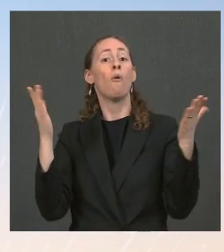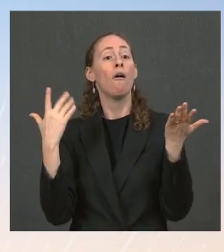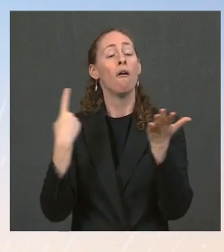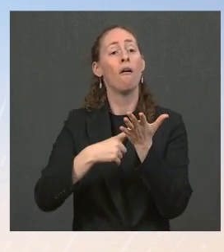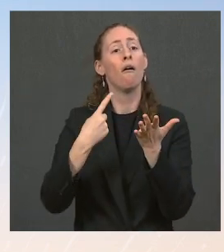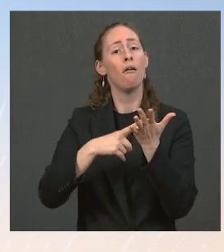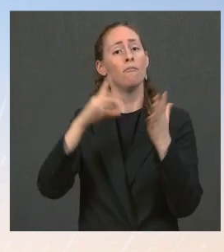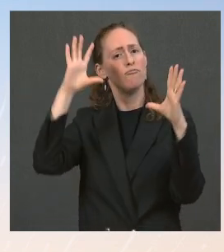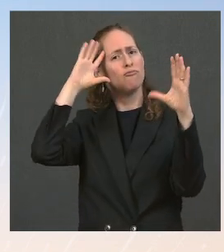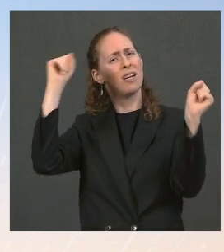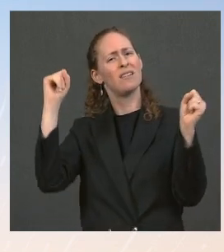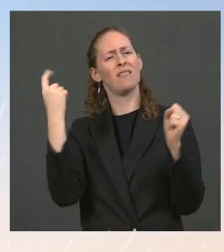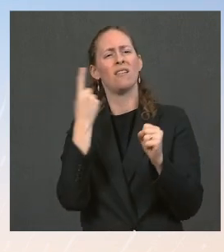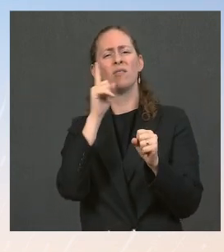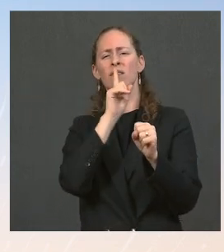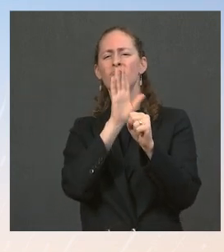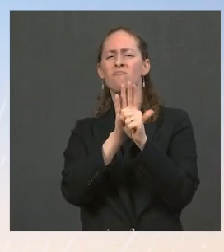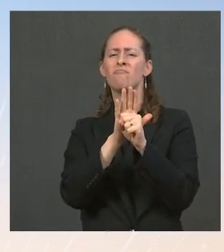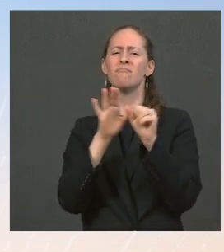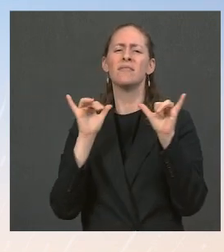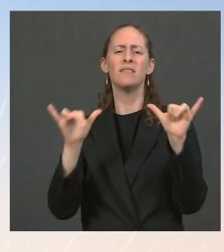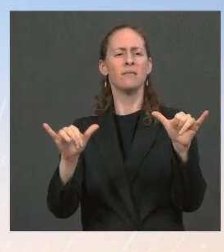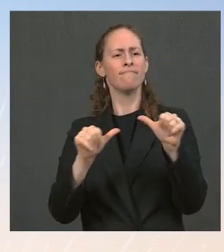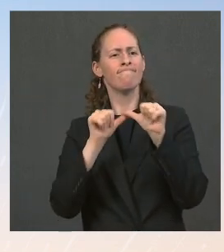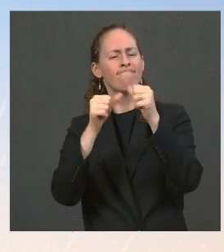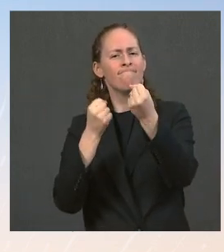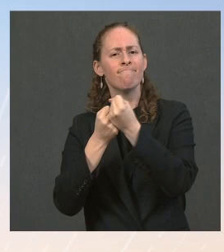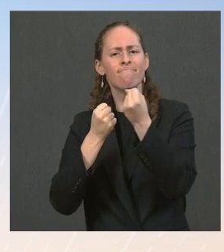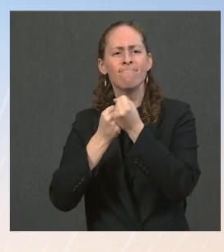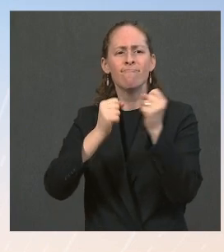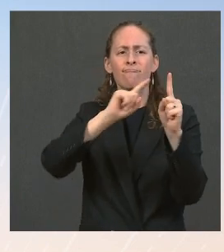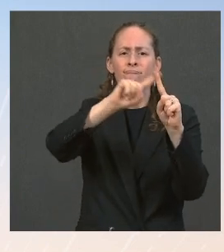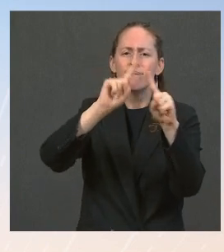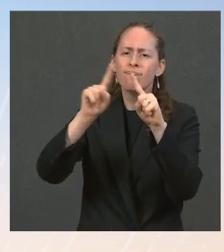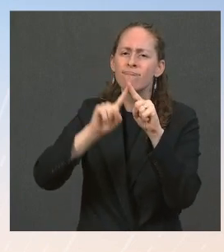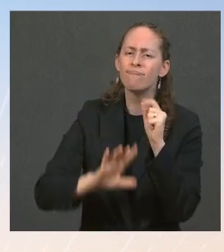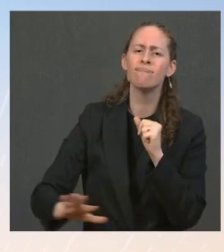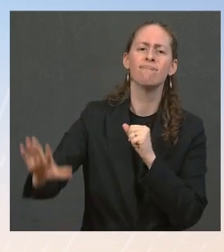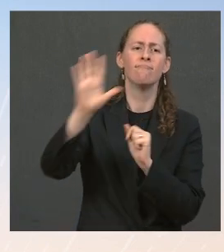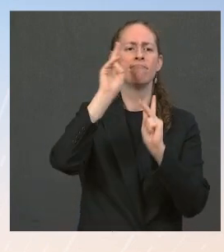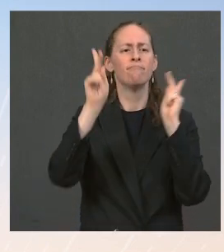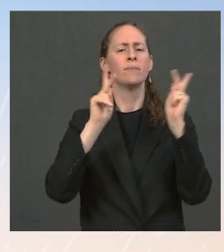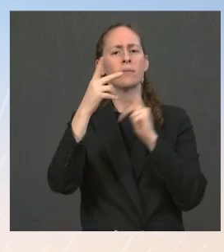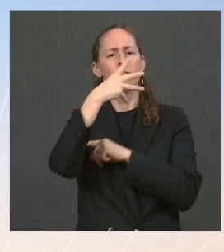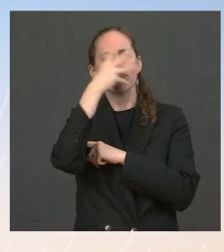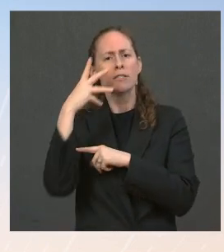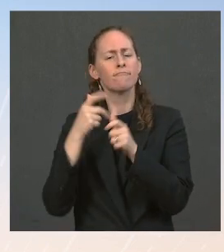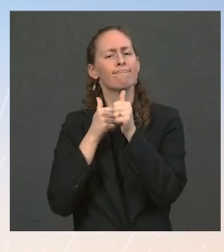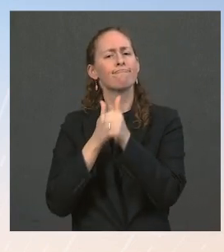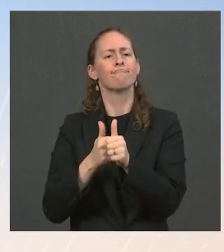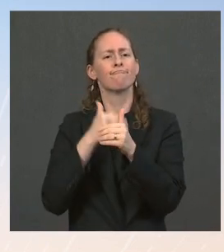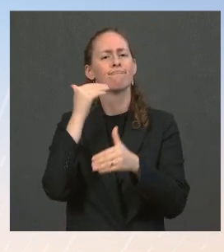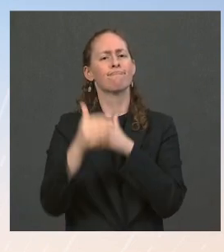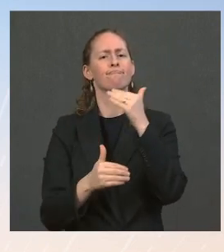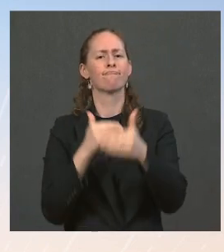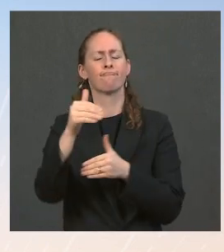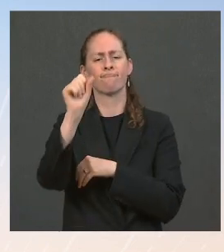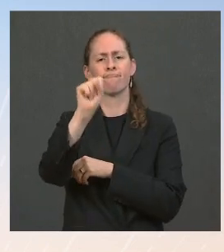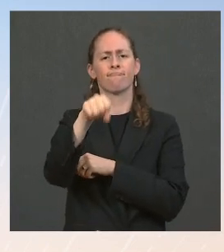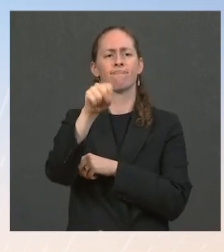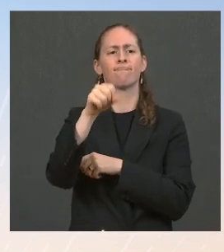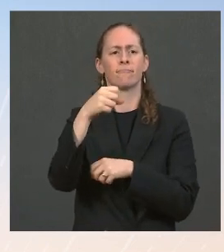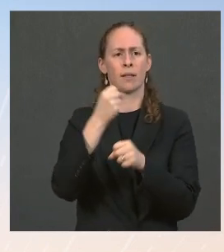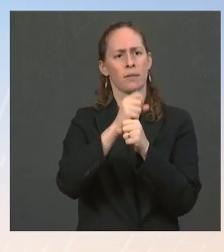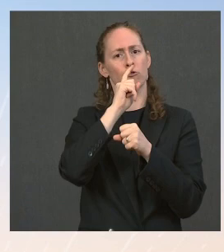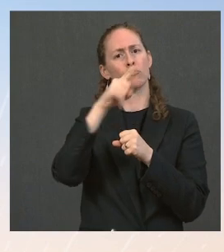putting in place a humane and orderly immigration system that includes an established and efficient process for applying for asylum, that includes a range